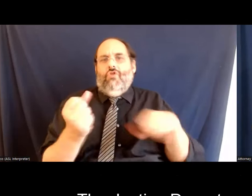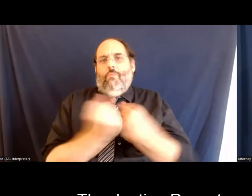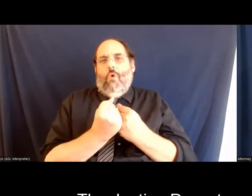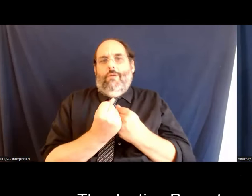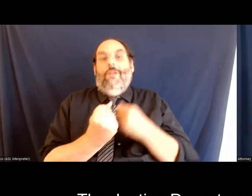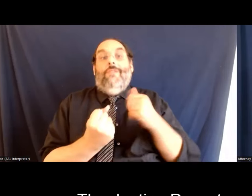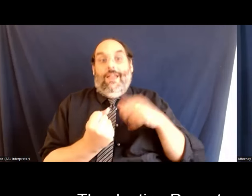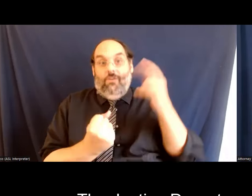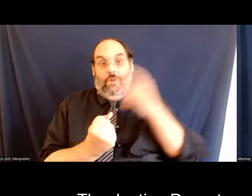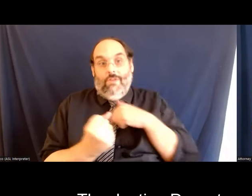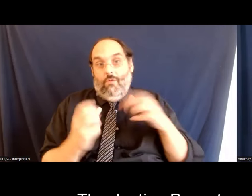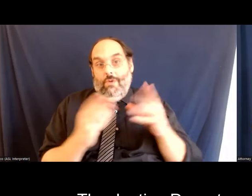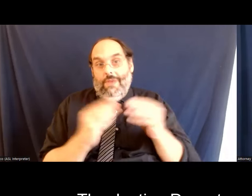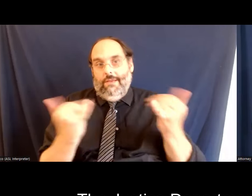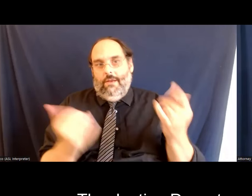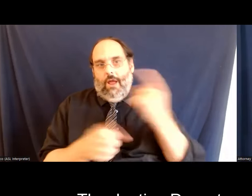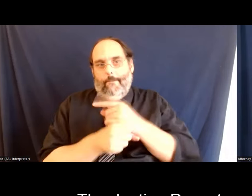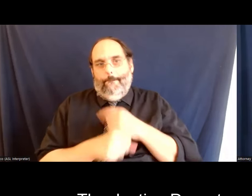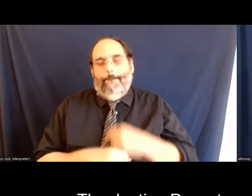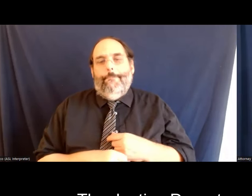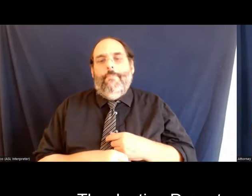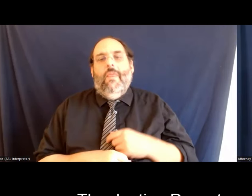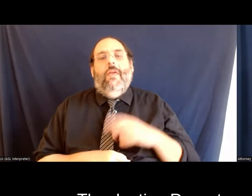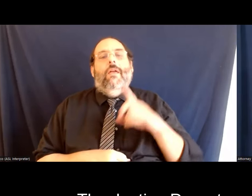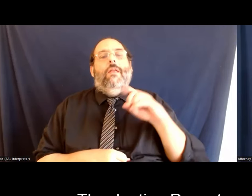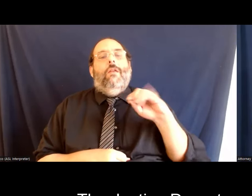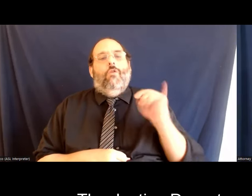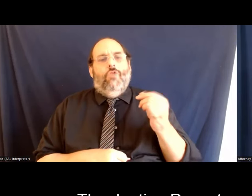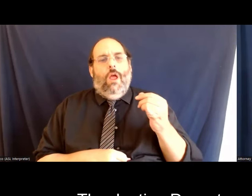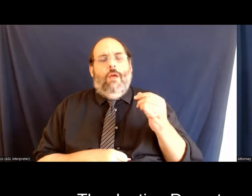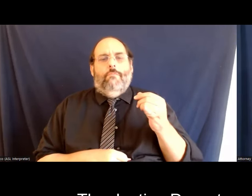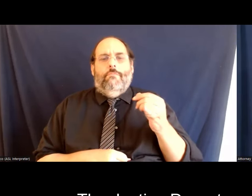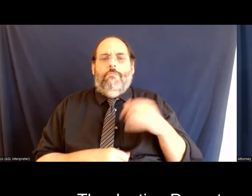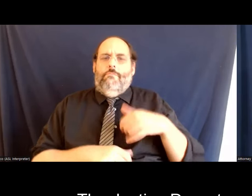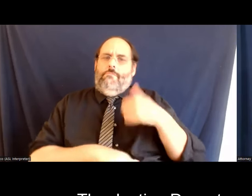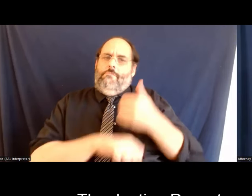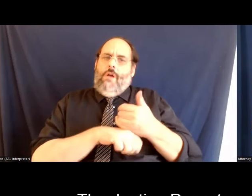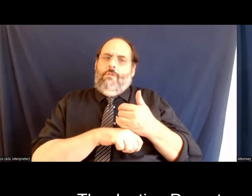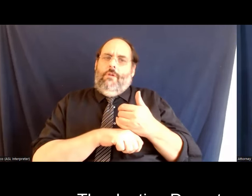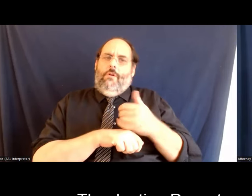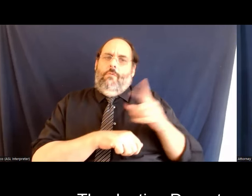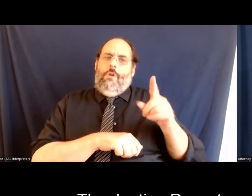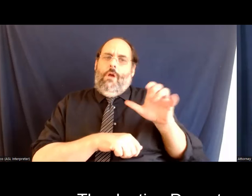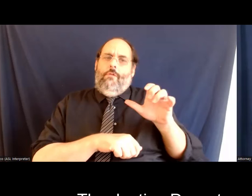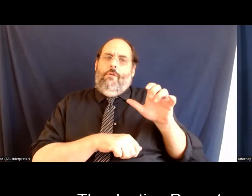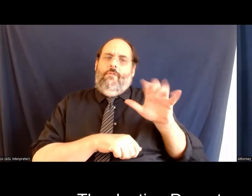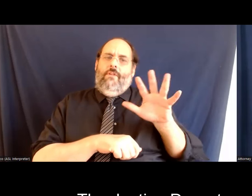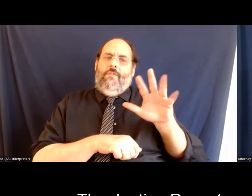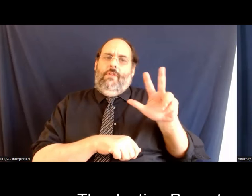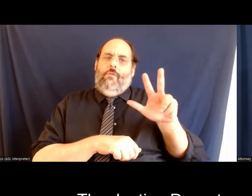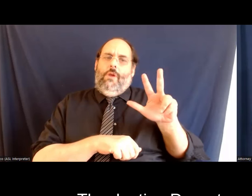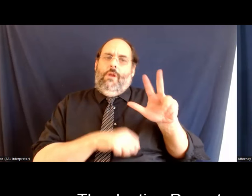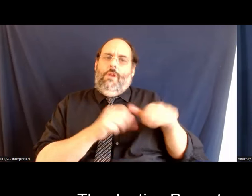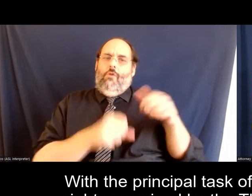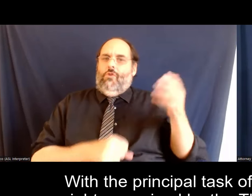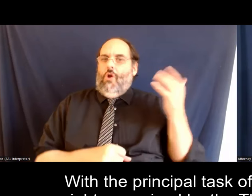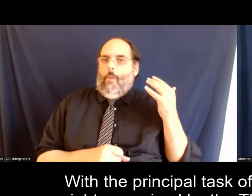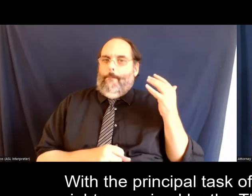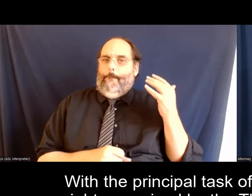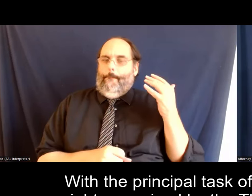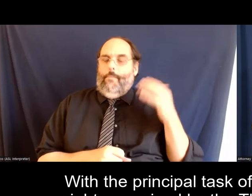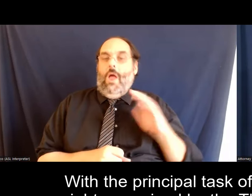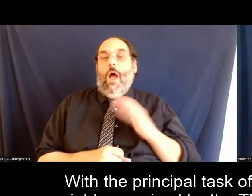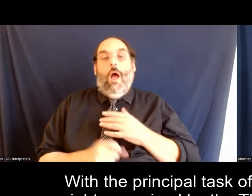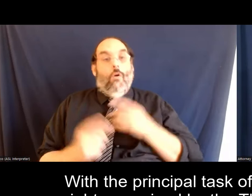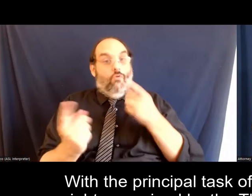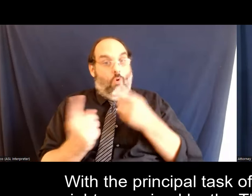meeting today. The Justice Department was founded 153 years ago with the